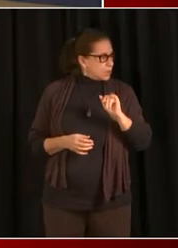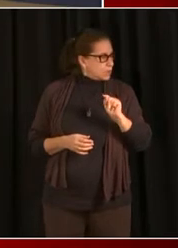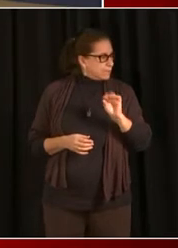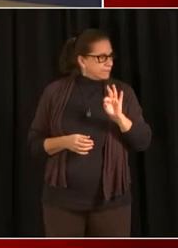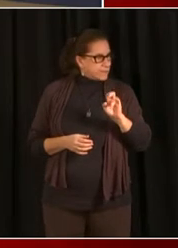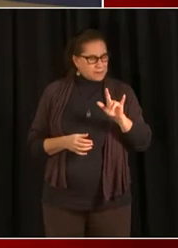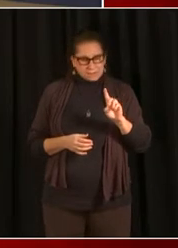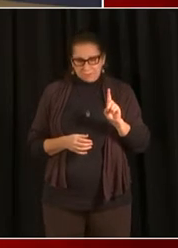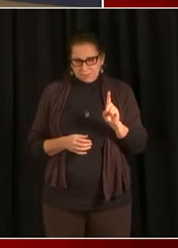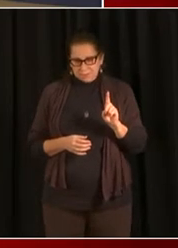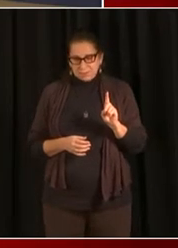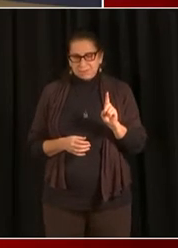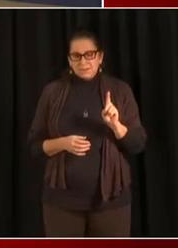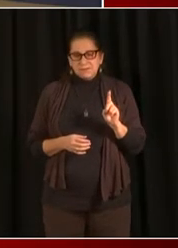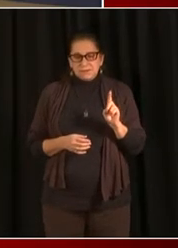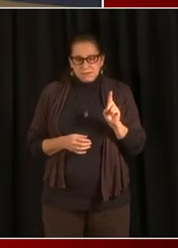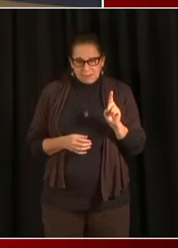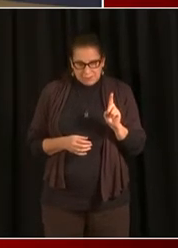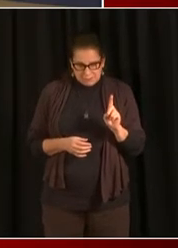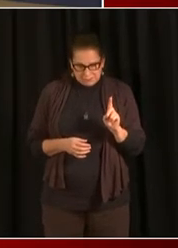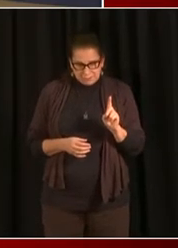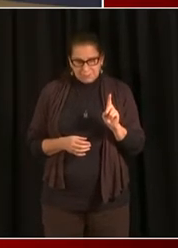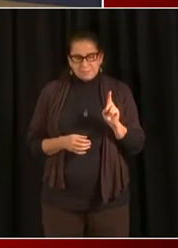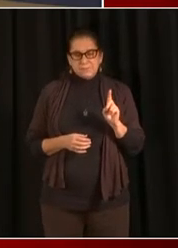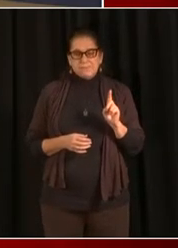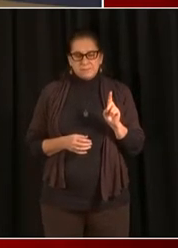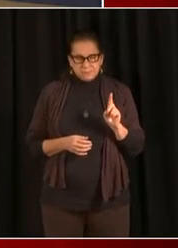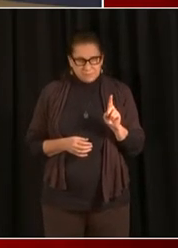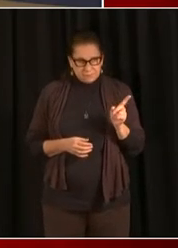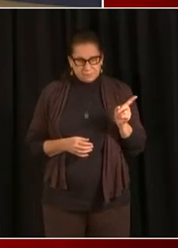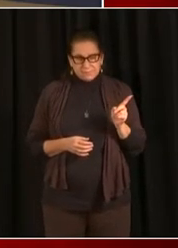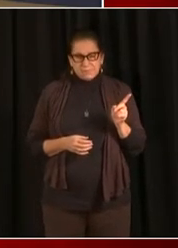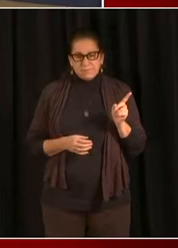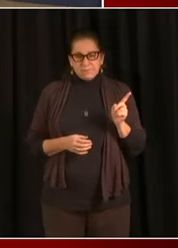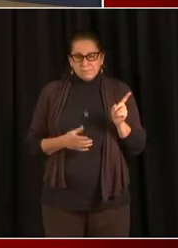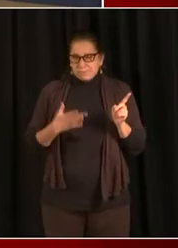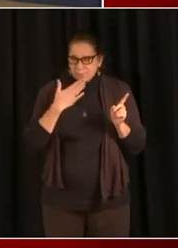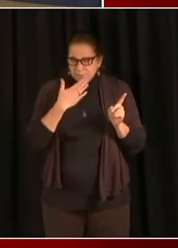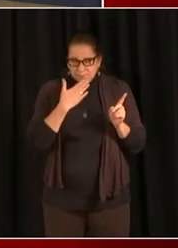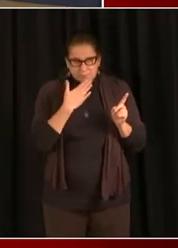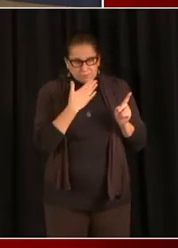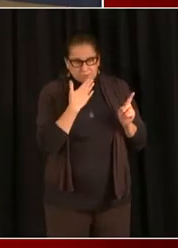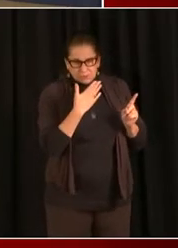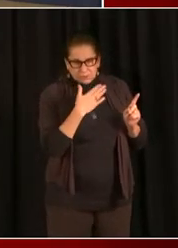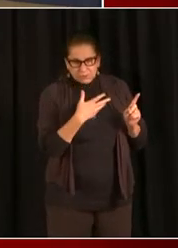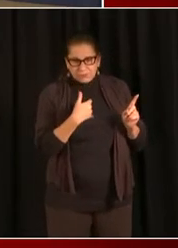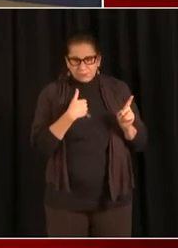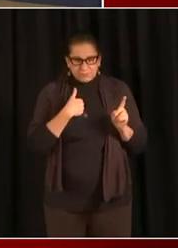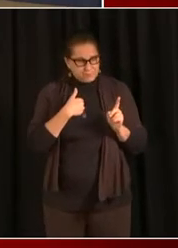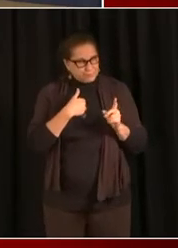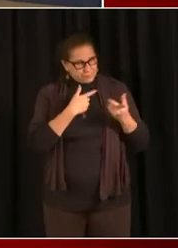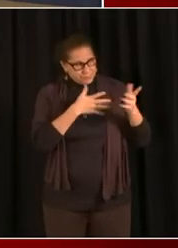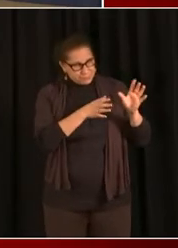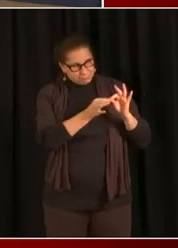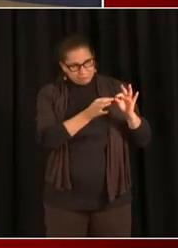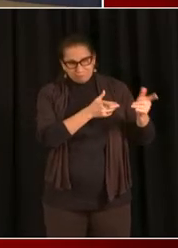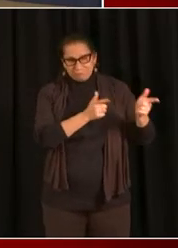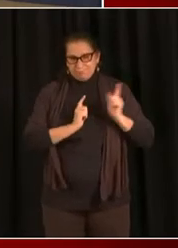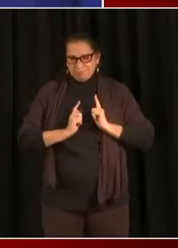pain to go after you. So I'm going to try and be as interesting and entertaining in my